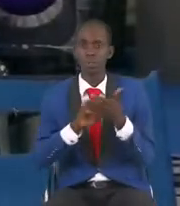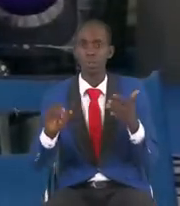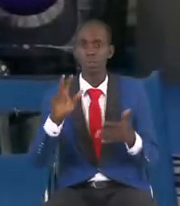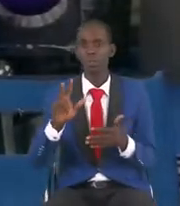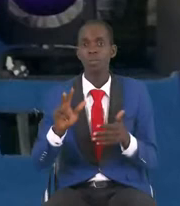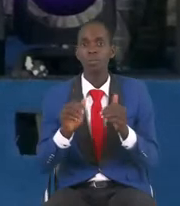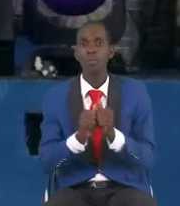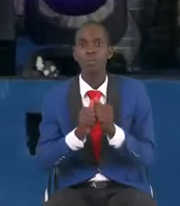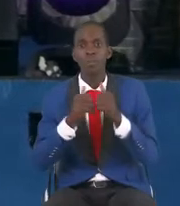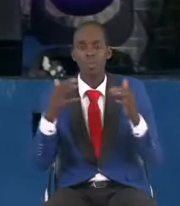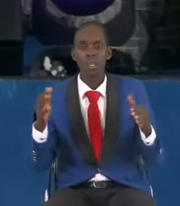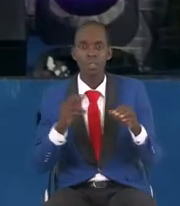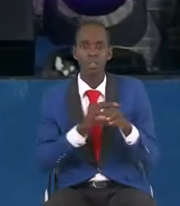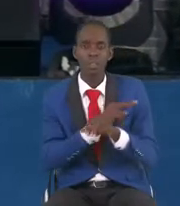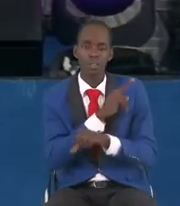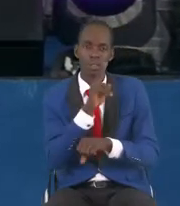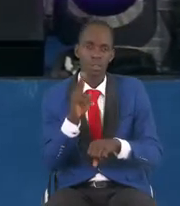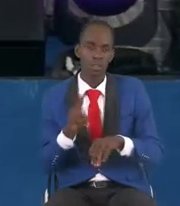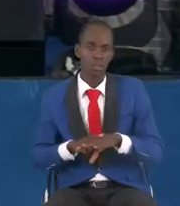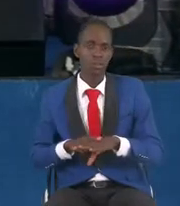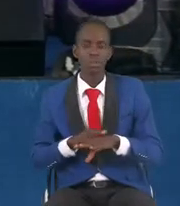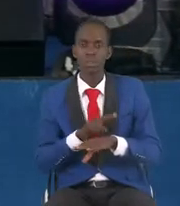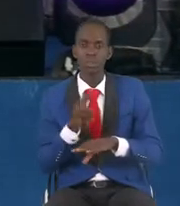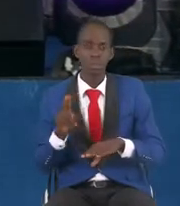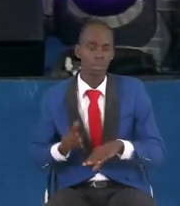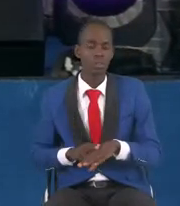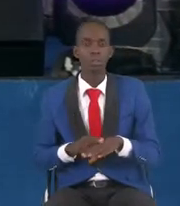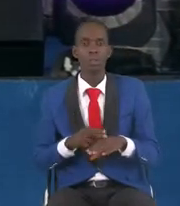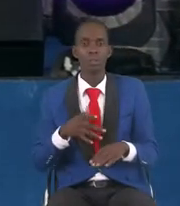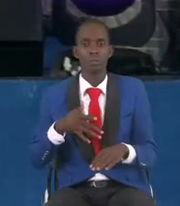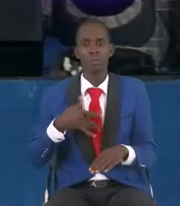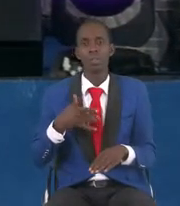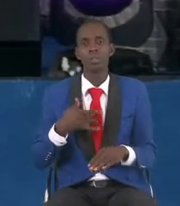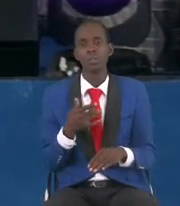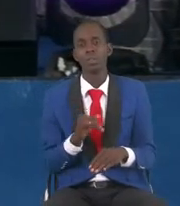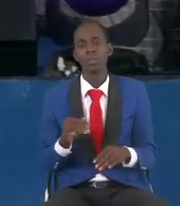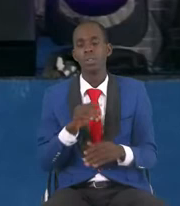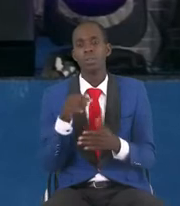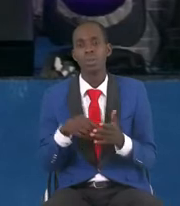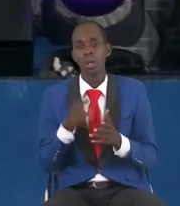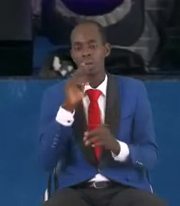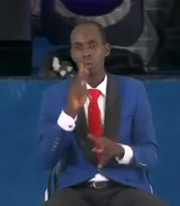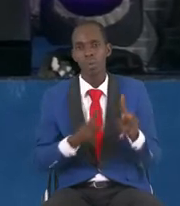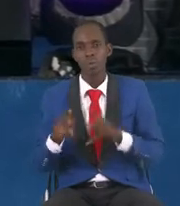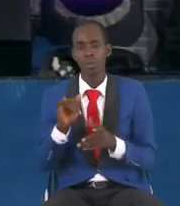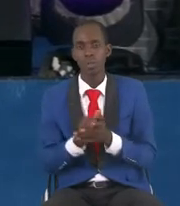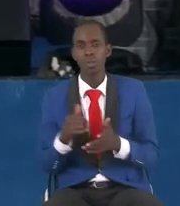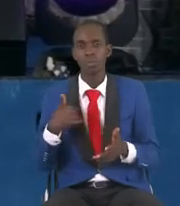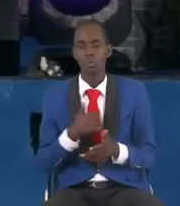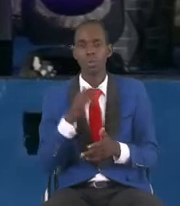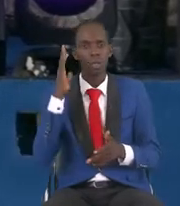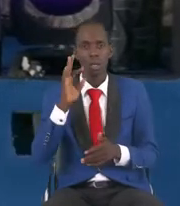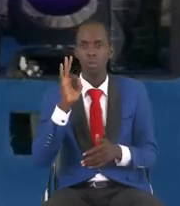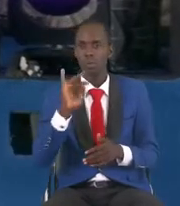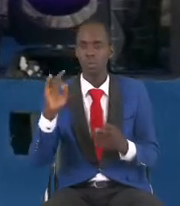without natural affection. Those are the people we're reaching in these last days. And it